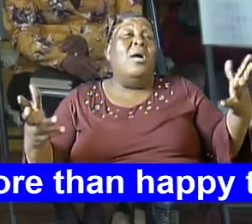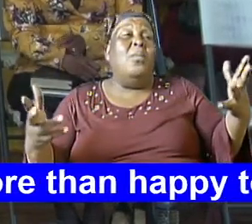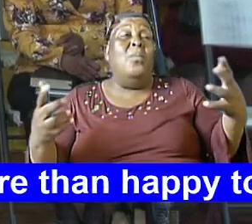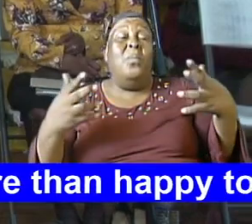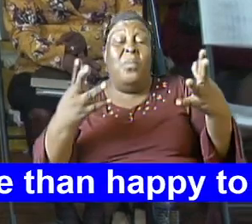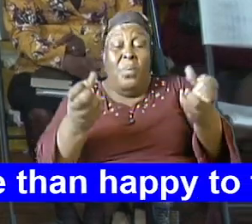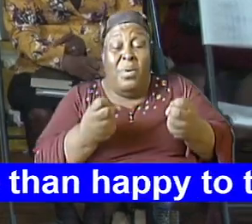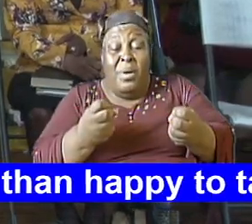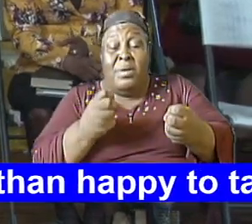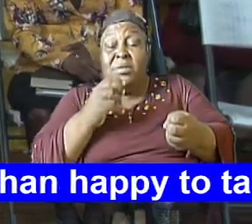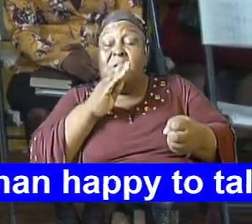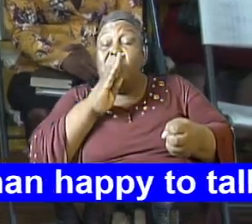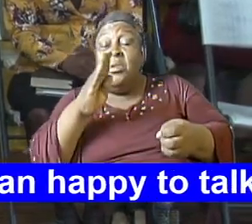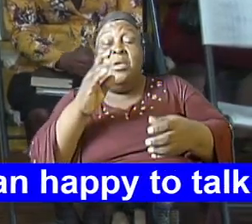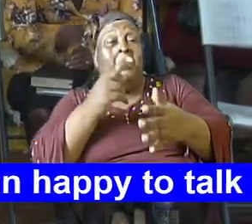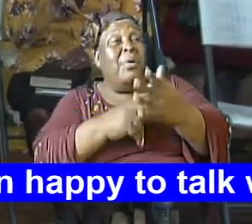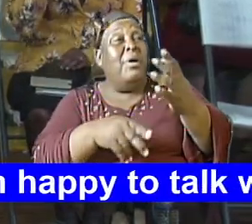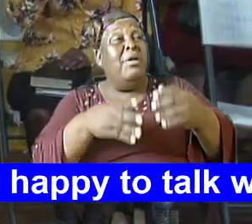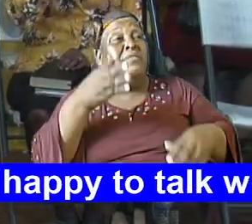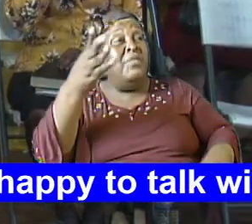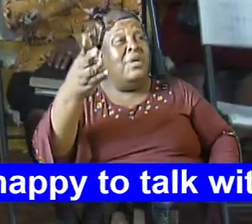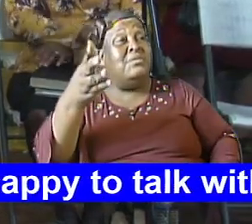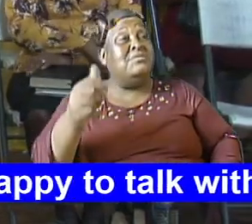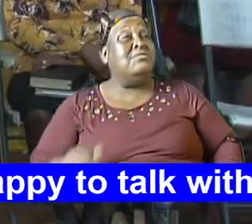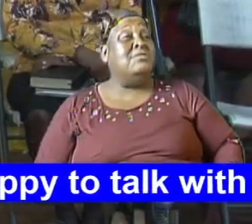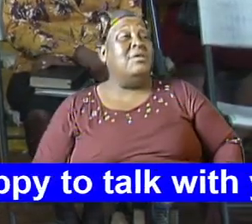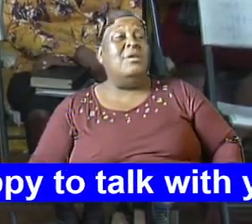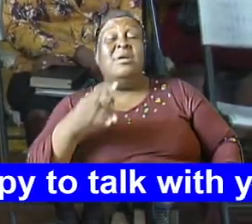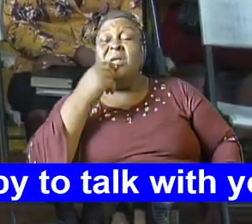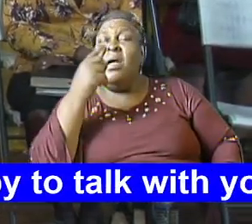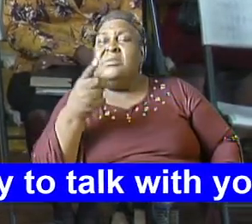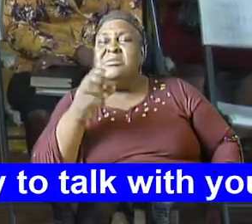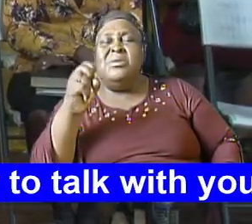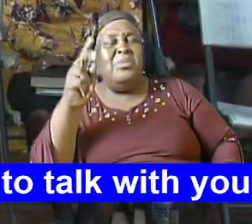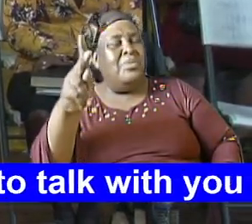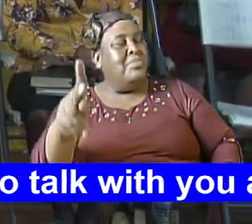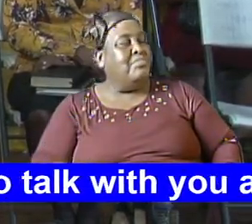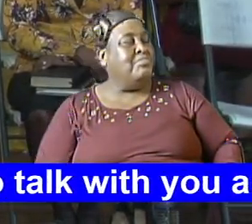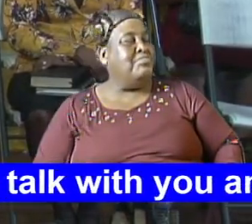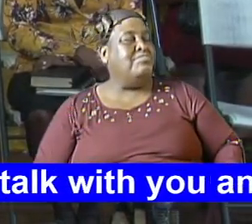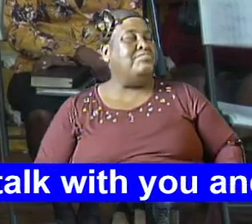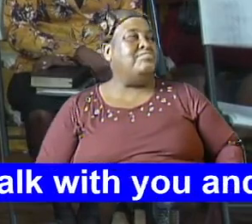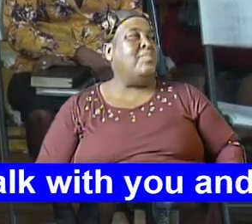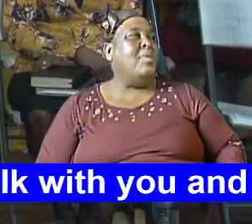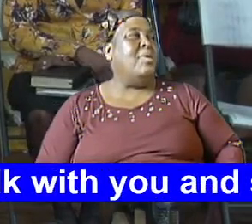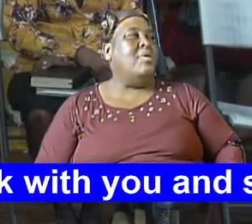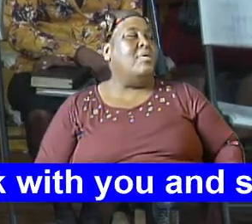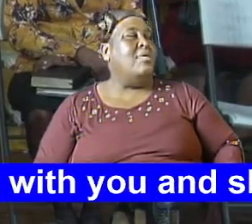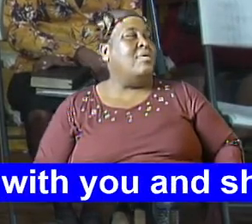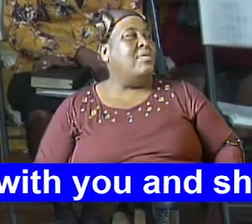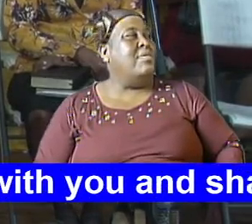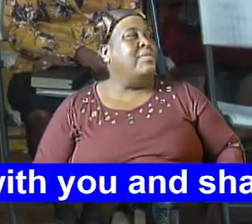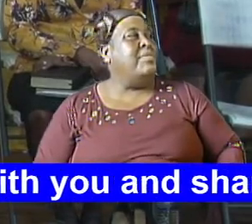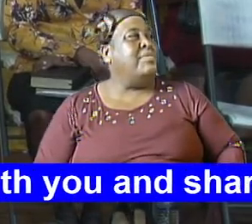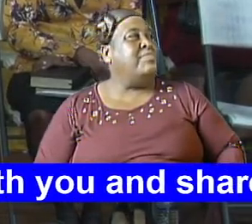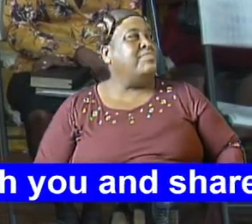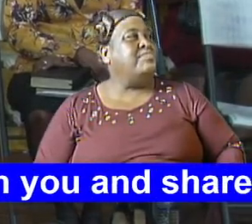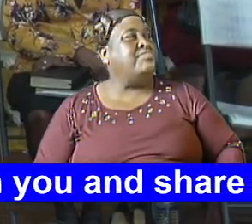part of that. And God said, okay, no problem. No problem at all.